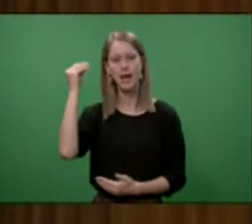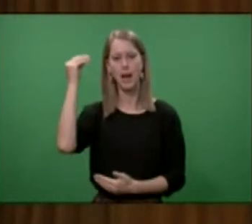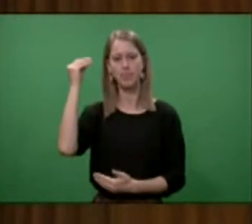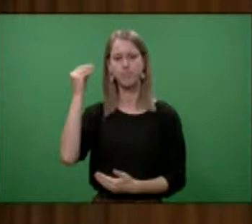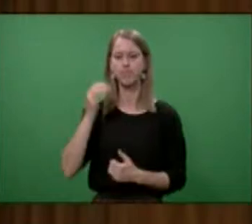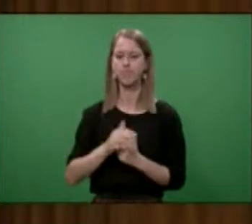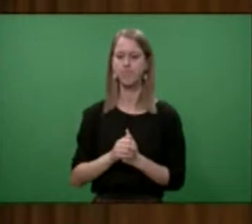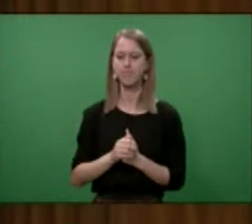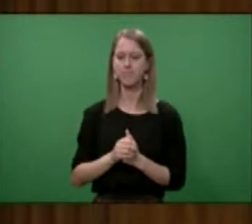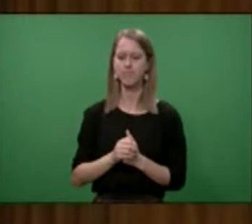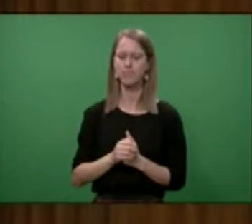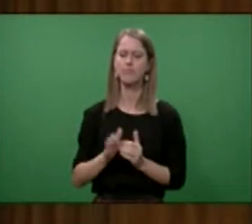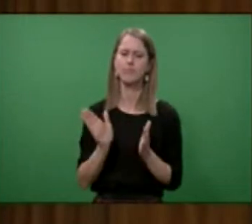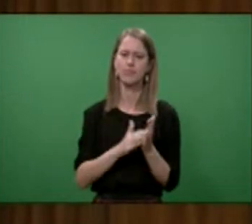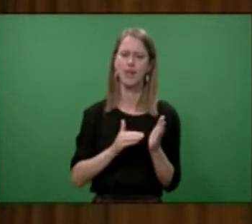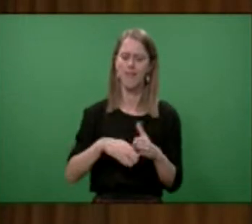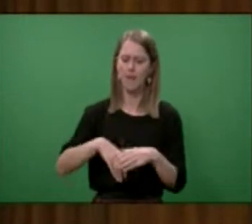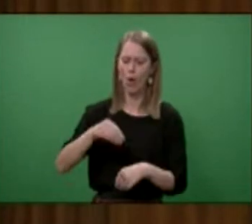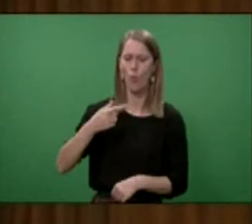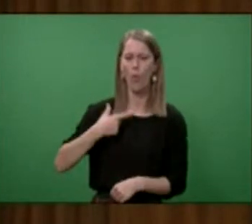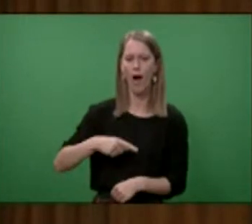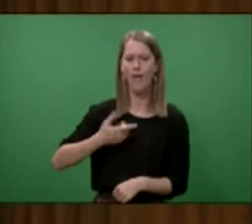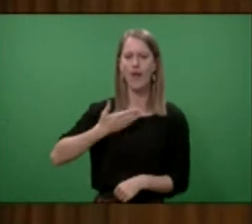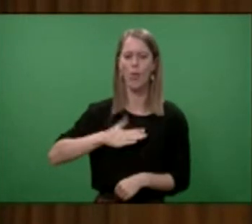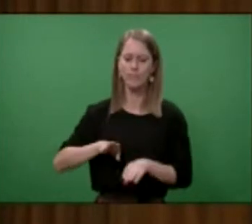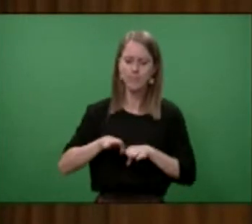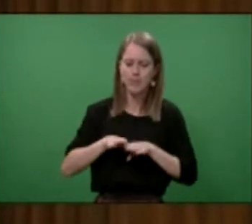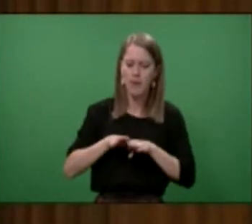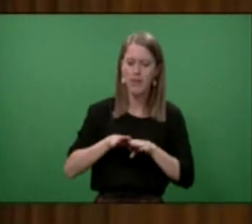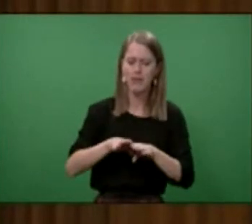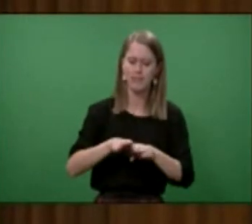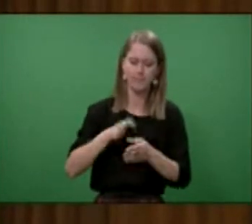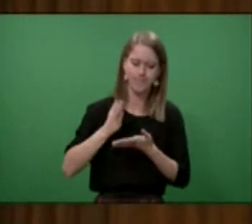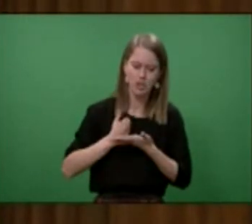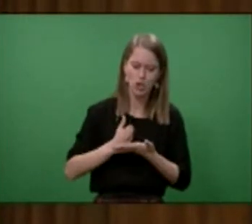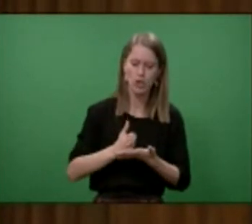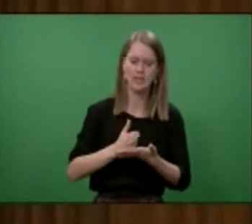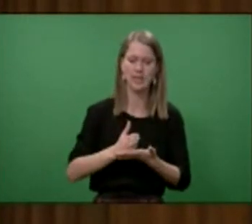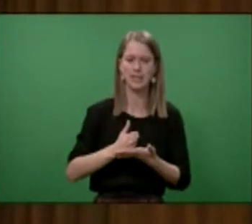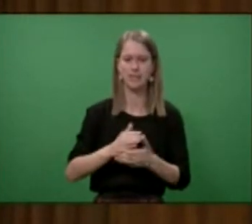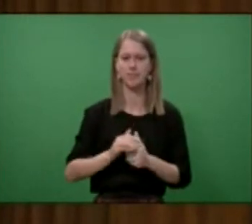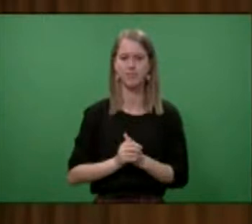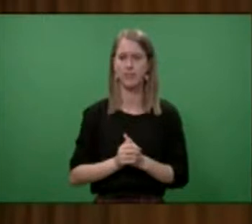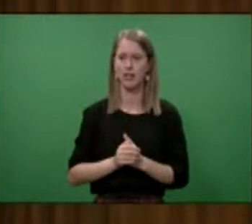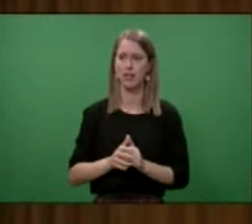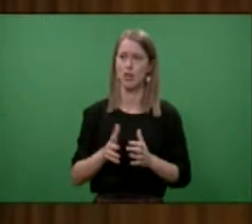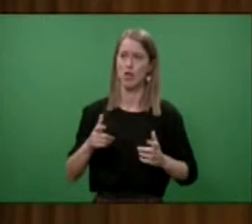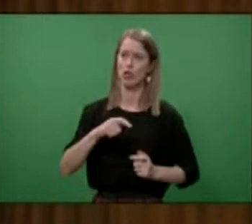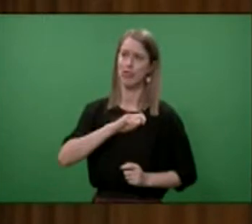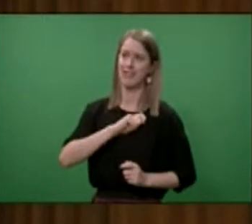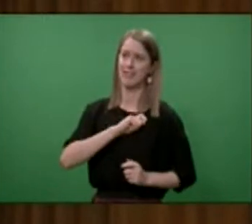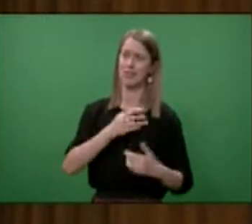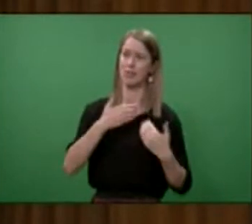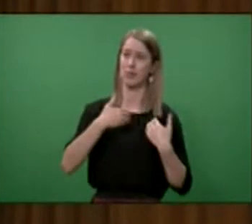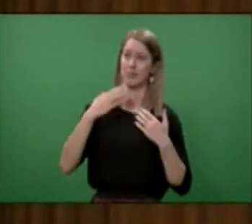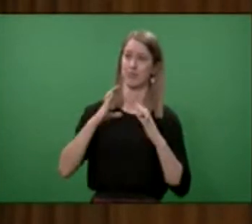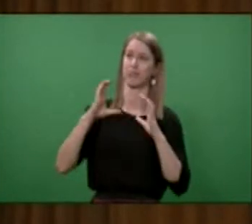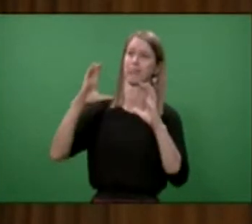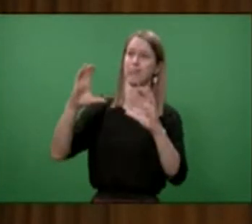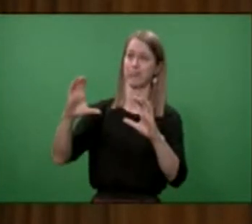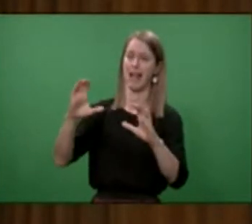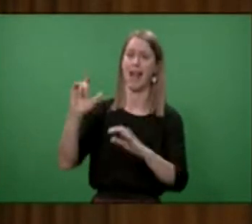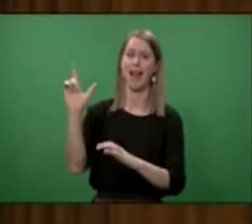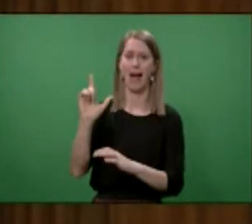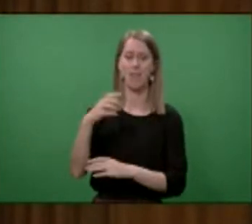Zealanders voted for stability and certainty at the election. They have placed huge trust and responsibility in the